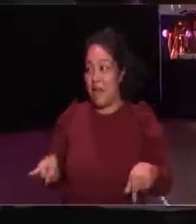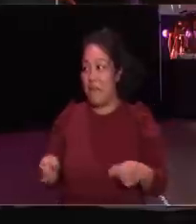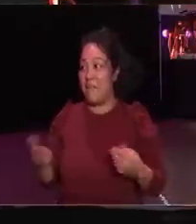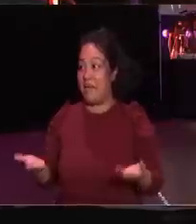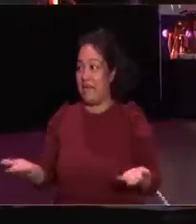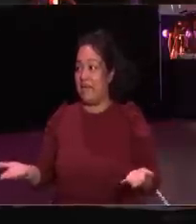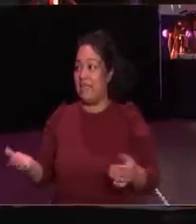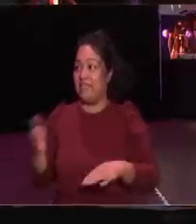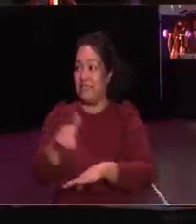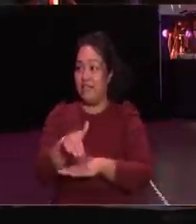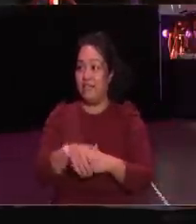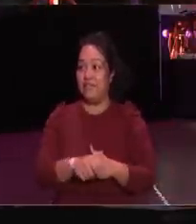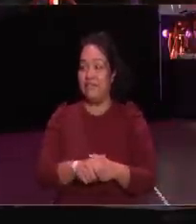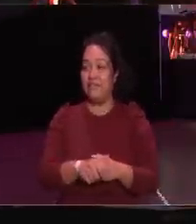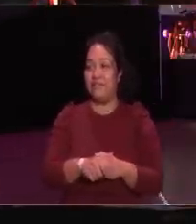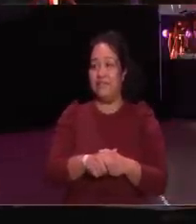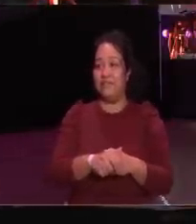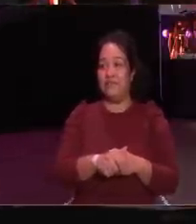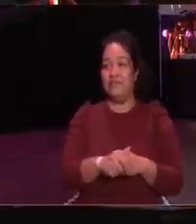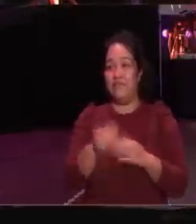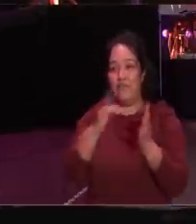God.